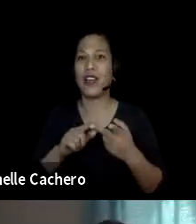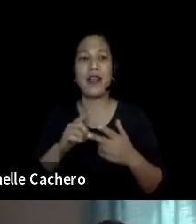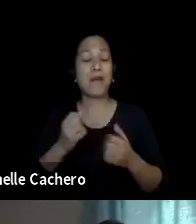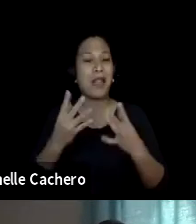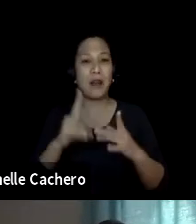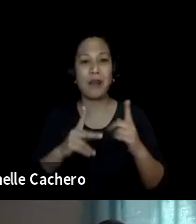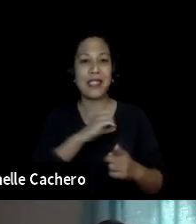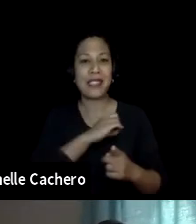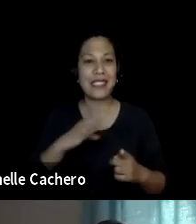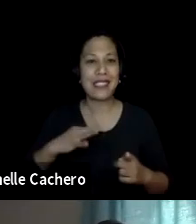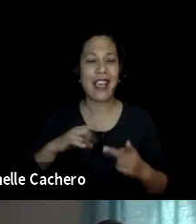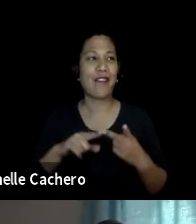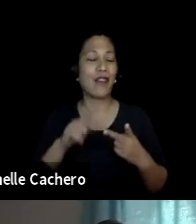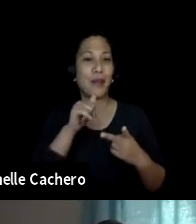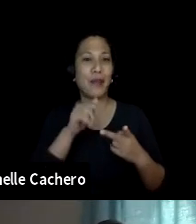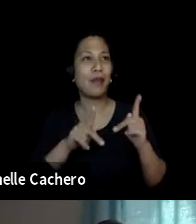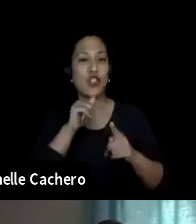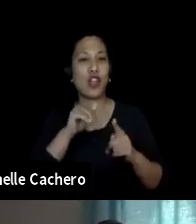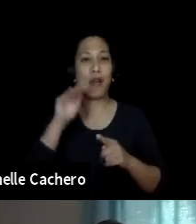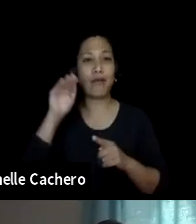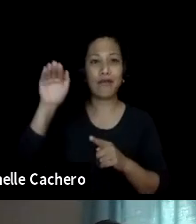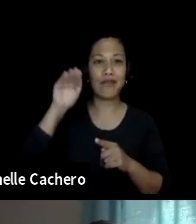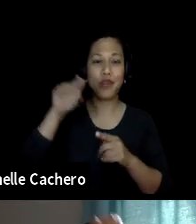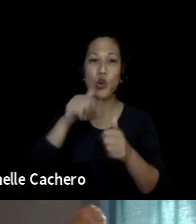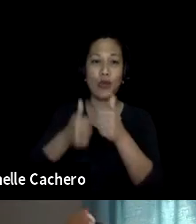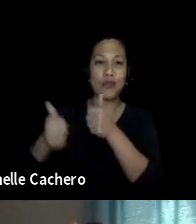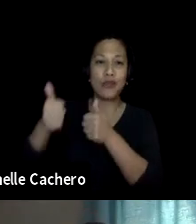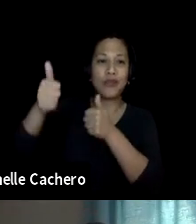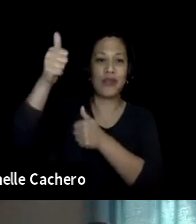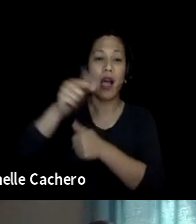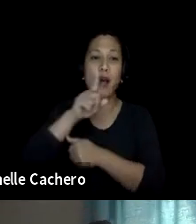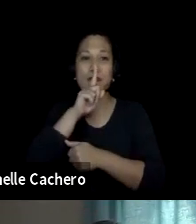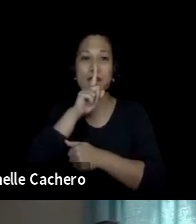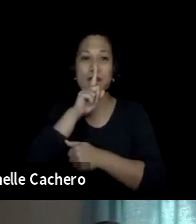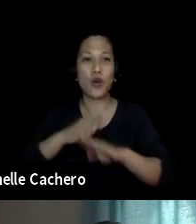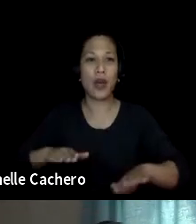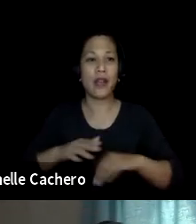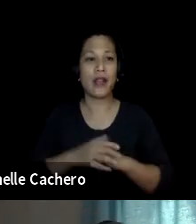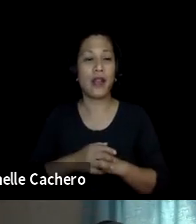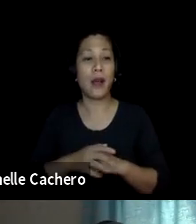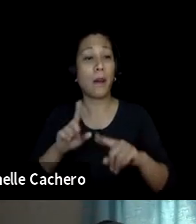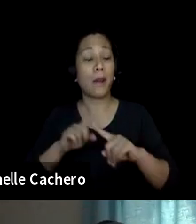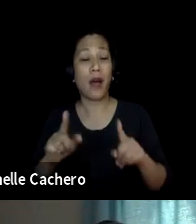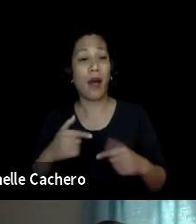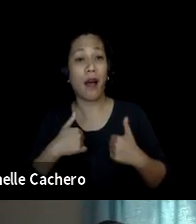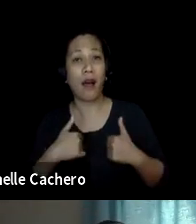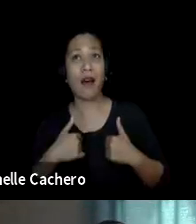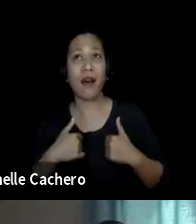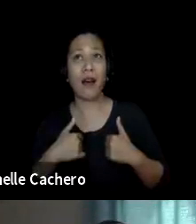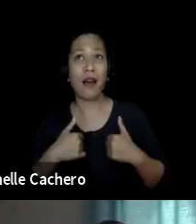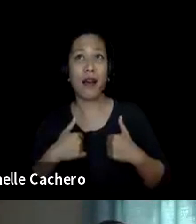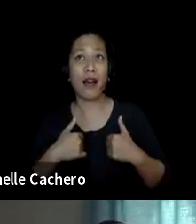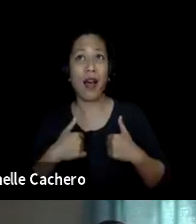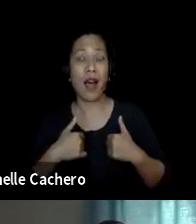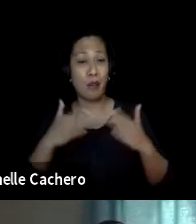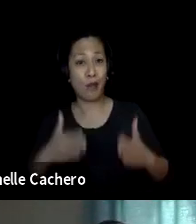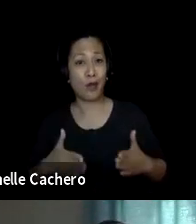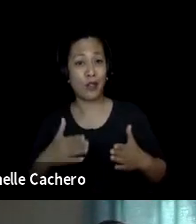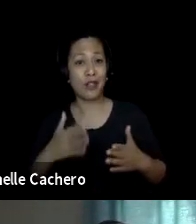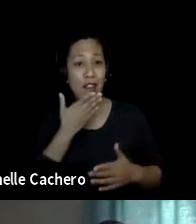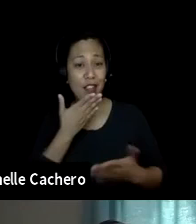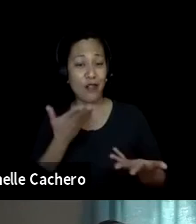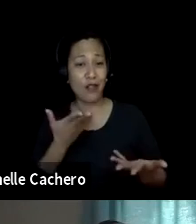staff and such who are not saying anything. I want to ask, like, as a person of color, how do I, like, a